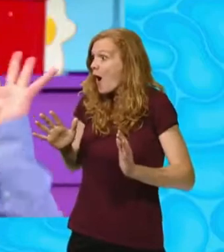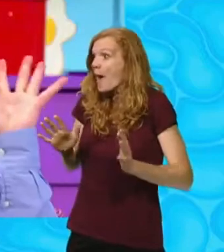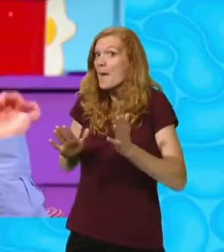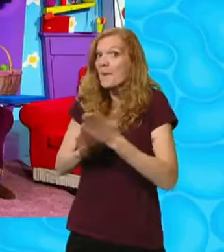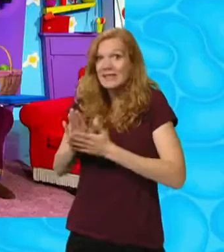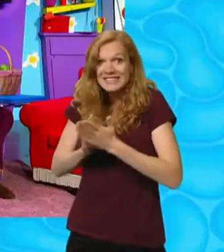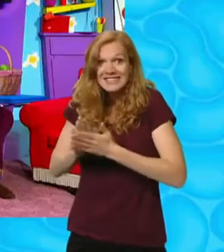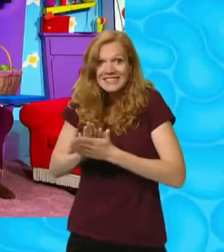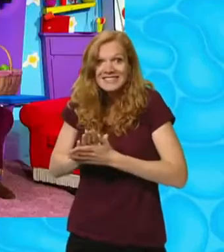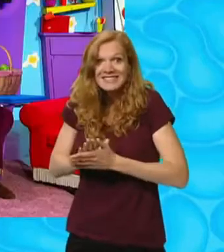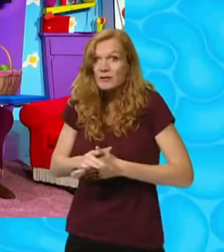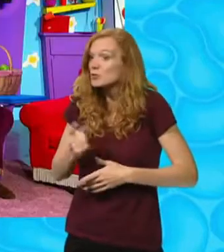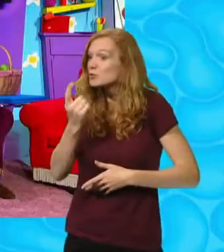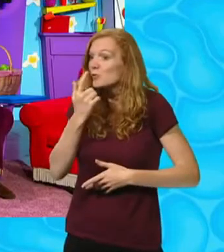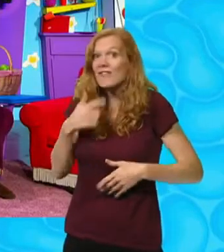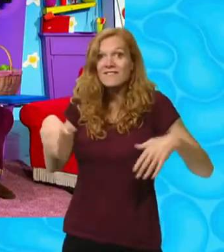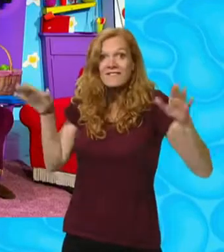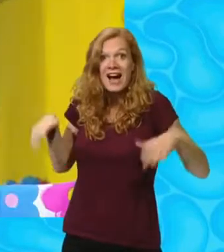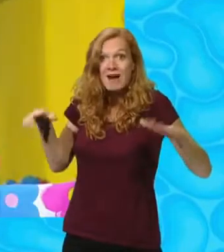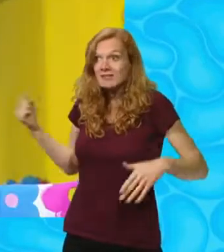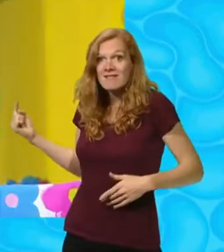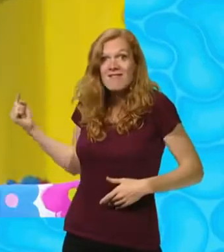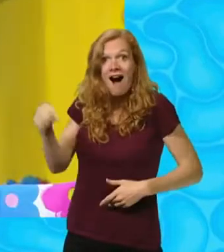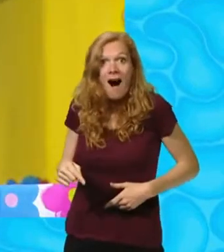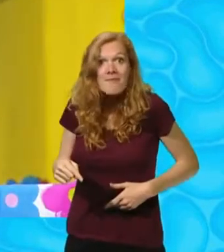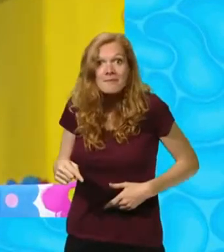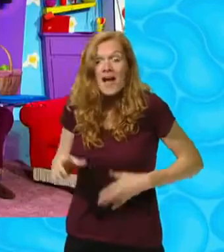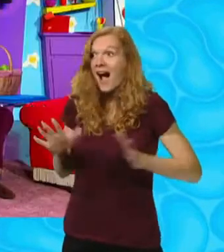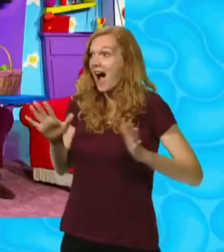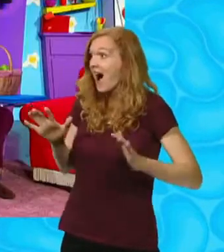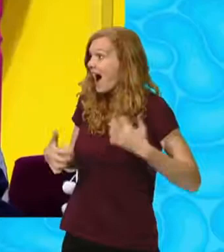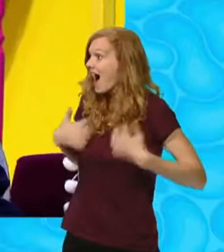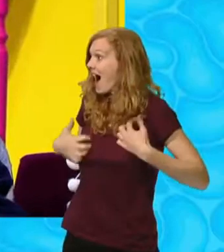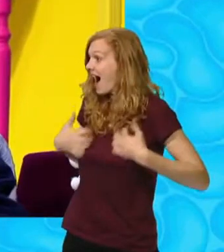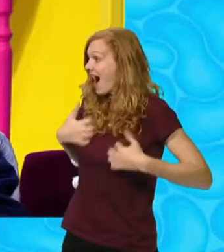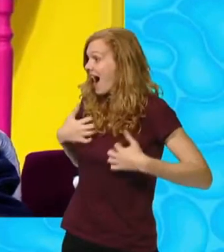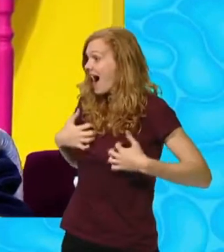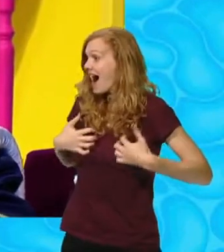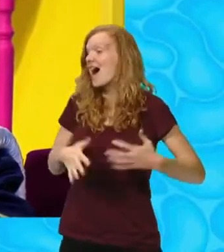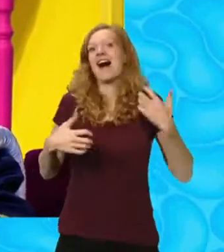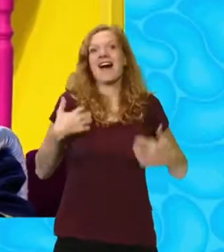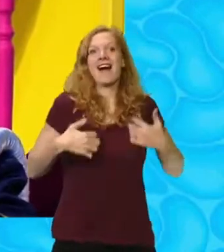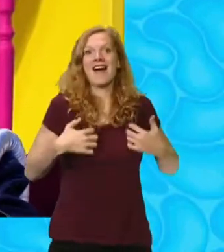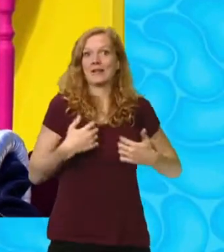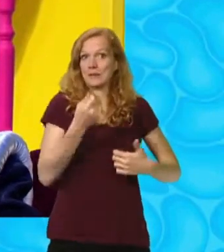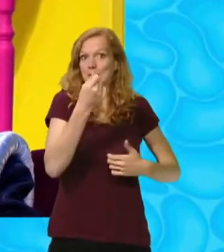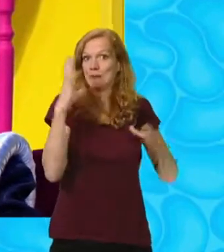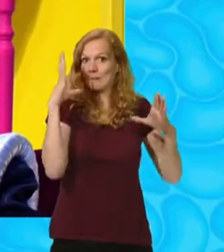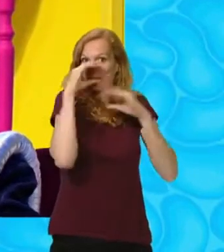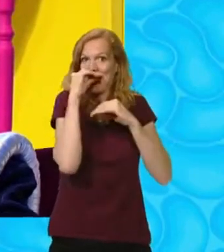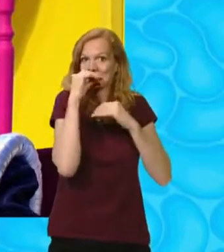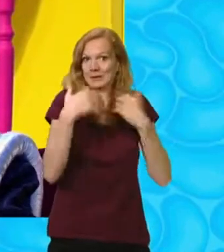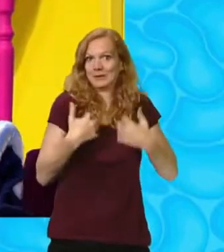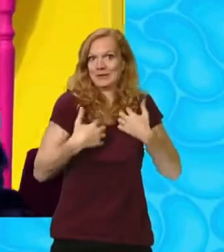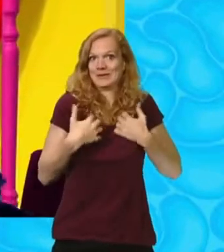the tooth fairy's going to come and, oh, give her a little present! I can't wait! Oh, well, sir, I mean, it's very near to Little Monster's nap time. Why don't we